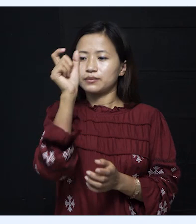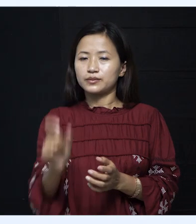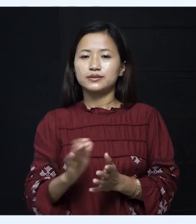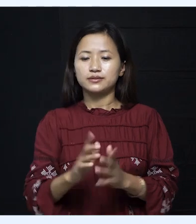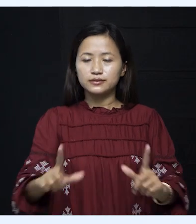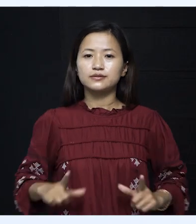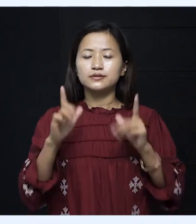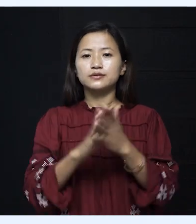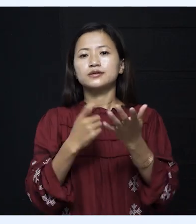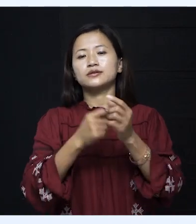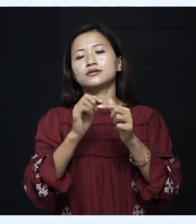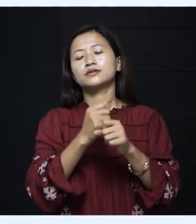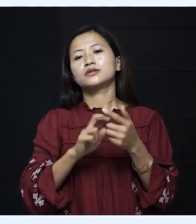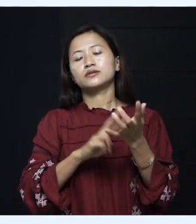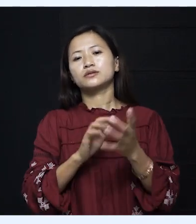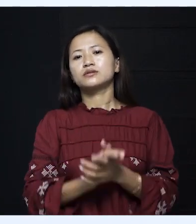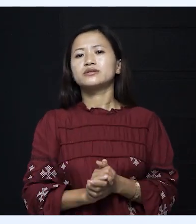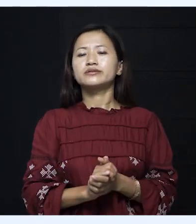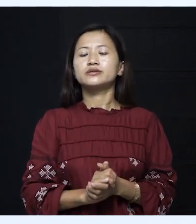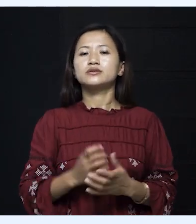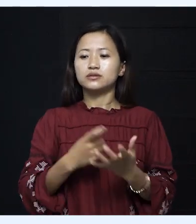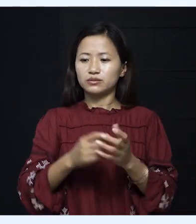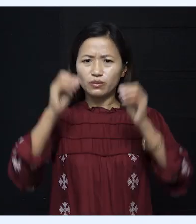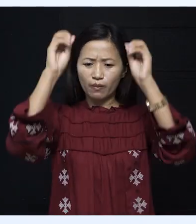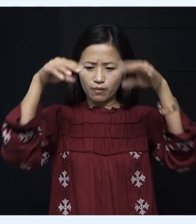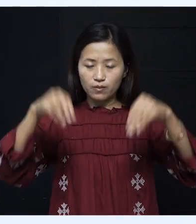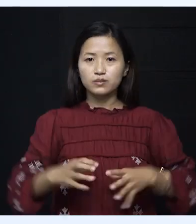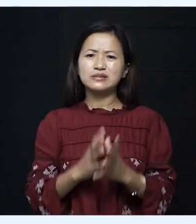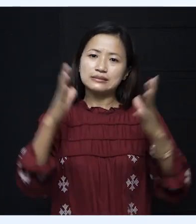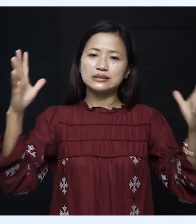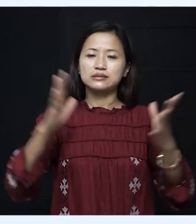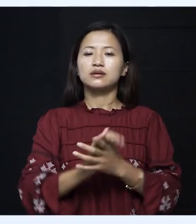person lives in a region where it usually rains a lot. So